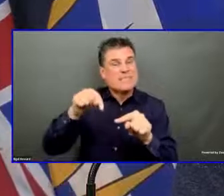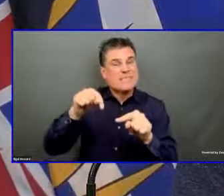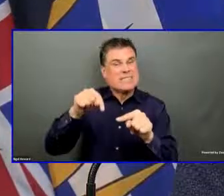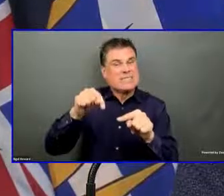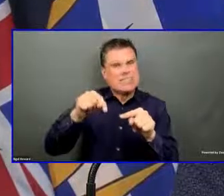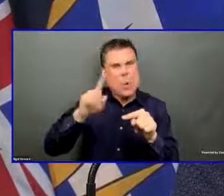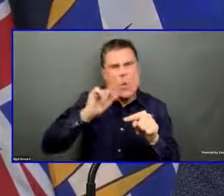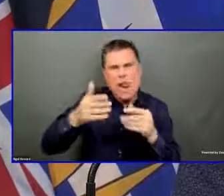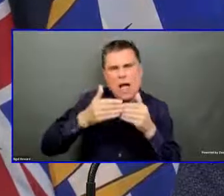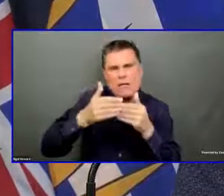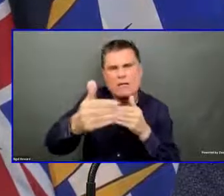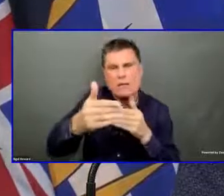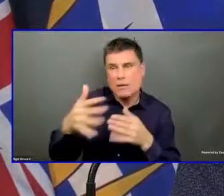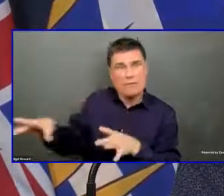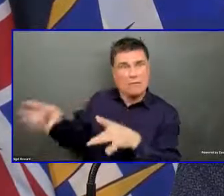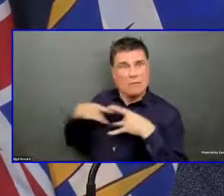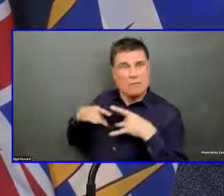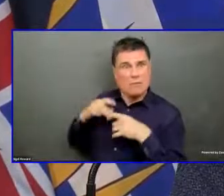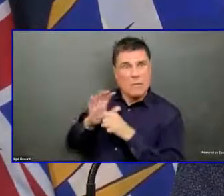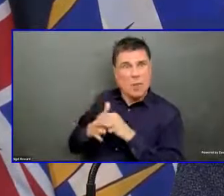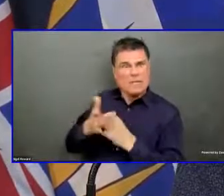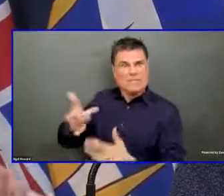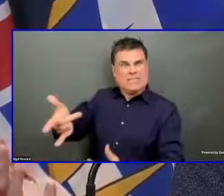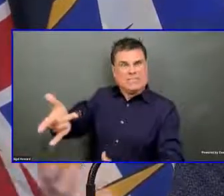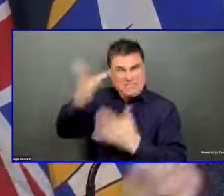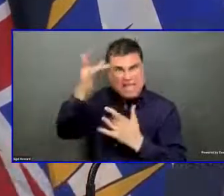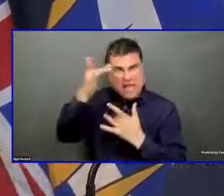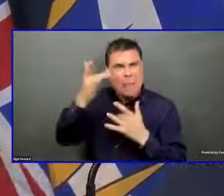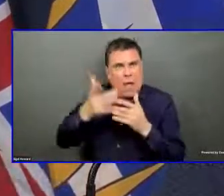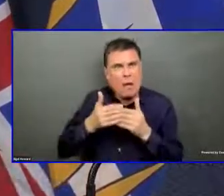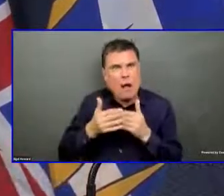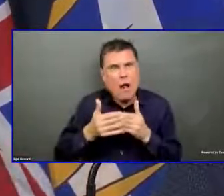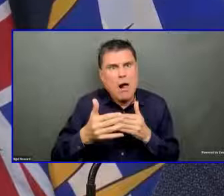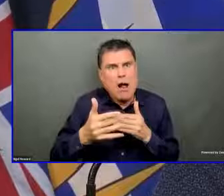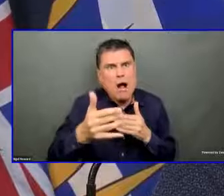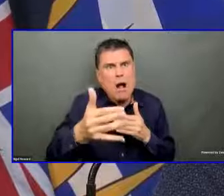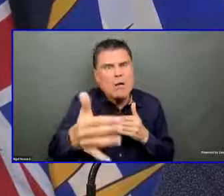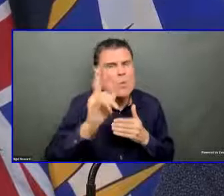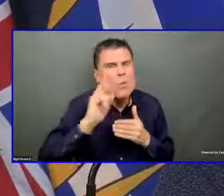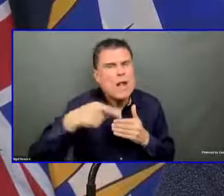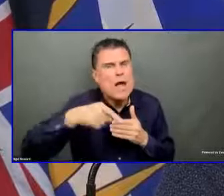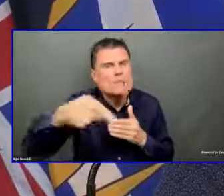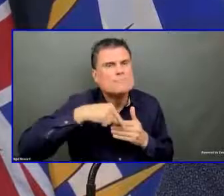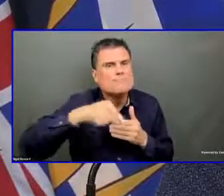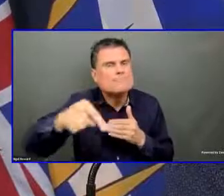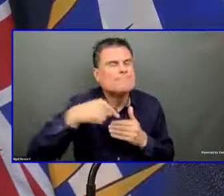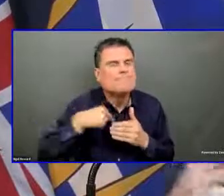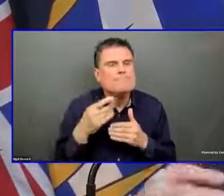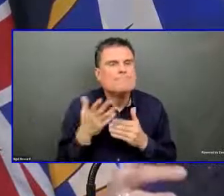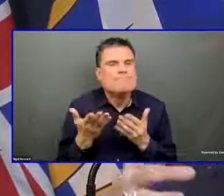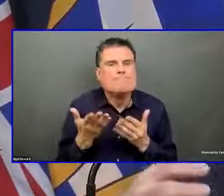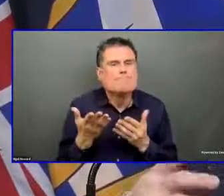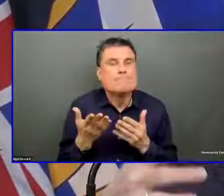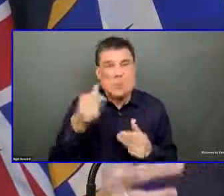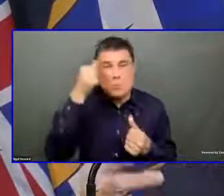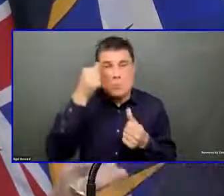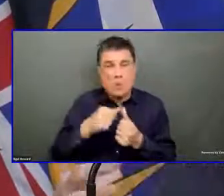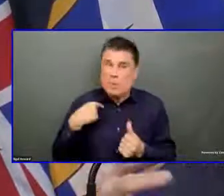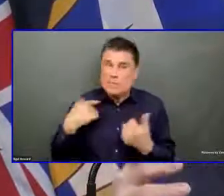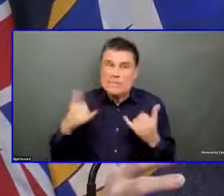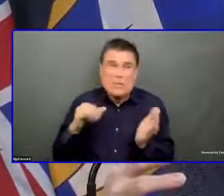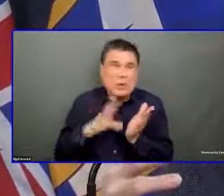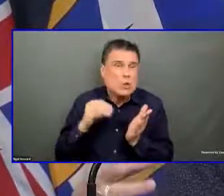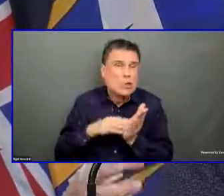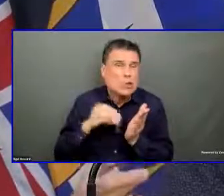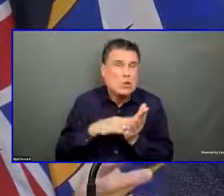many people, but we've only known about this virus for a little over a year. So some of that is still trying to